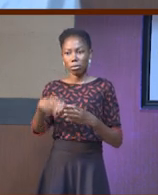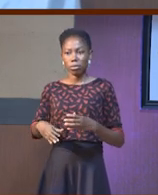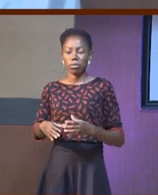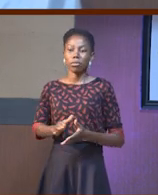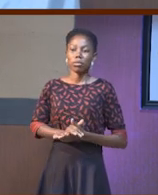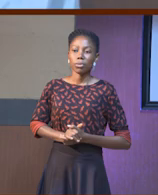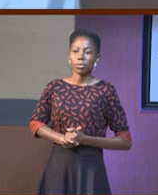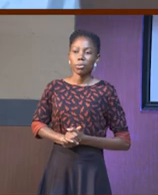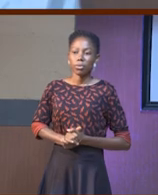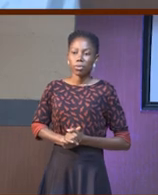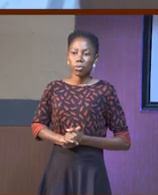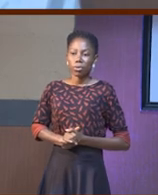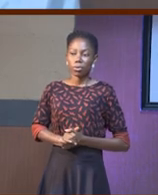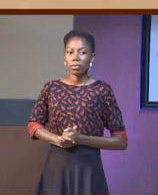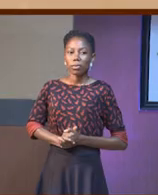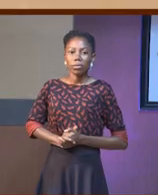the full payment is made.